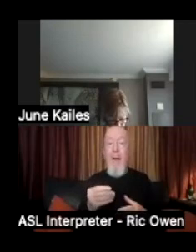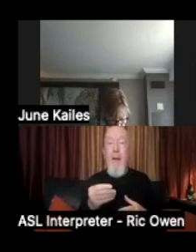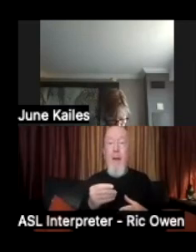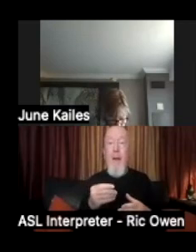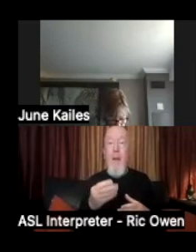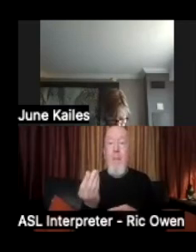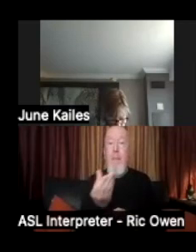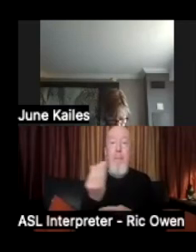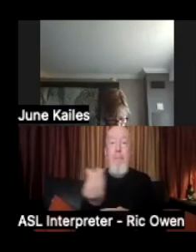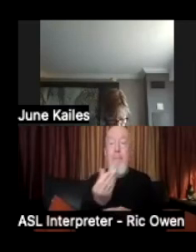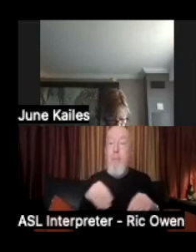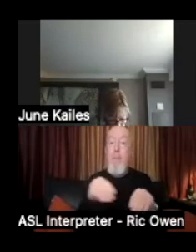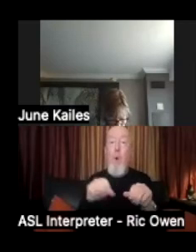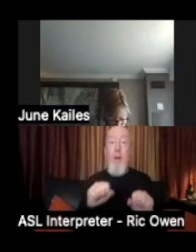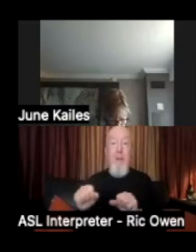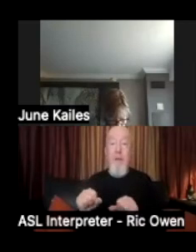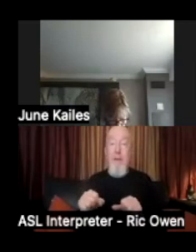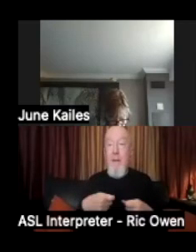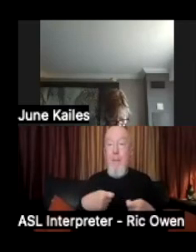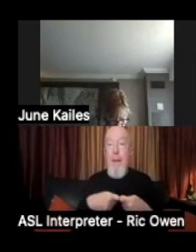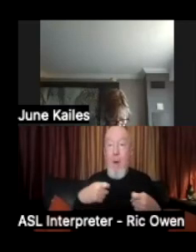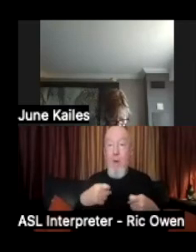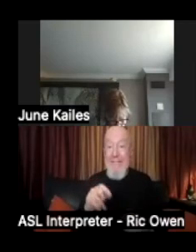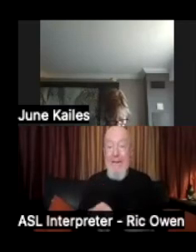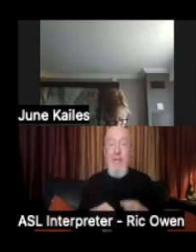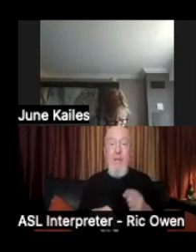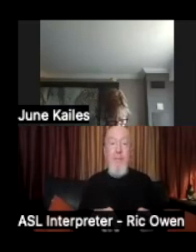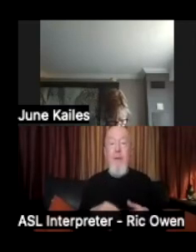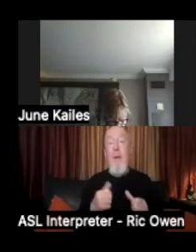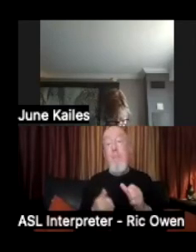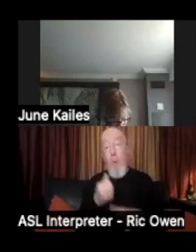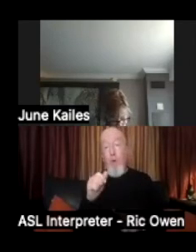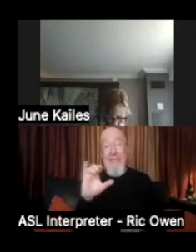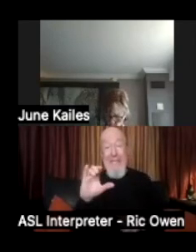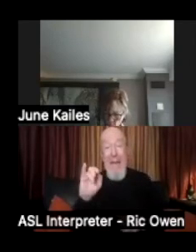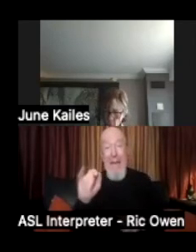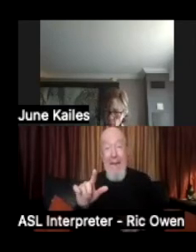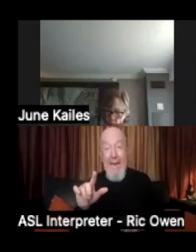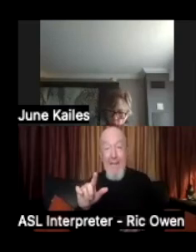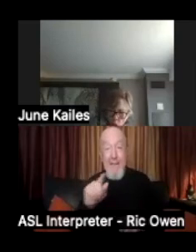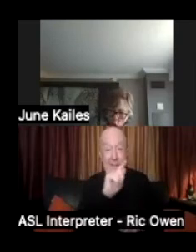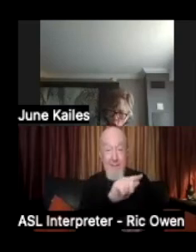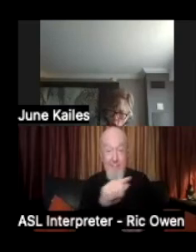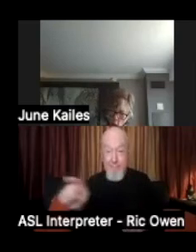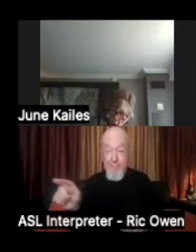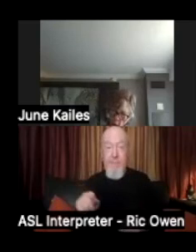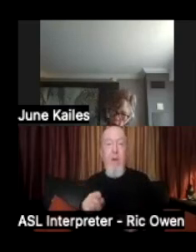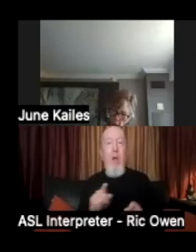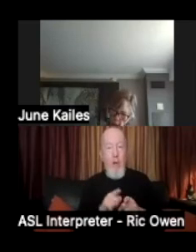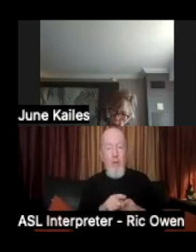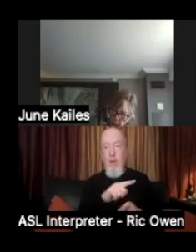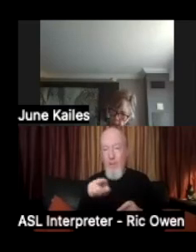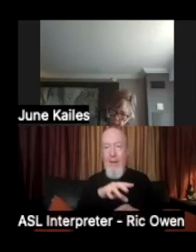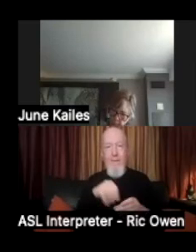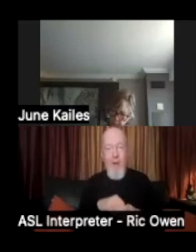qualify. And then, as June was mentioning, most of the Centers for Independent Living also are part of the